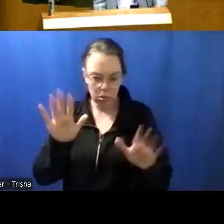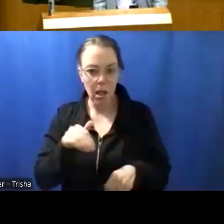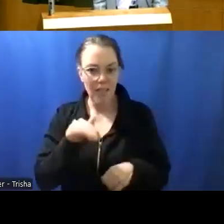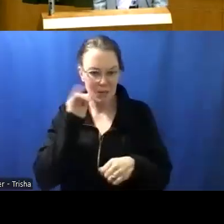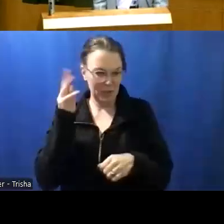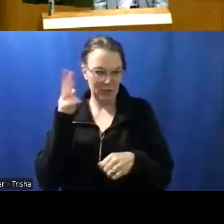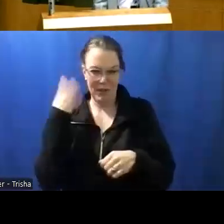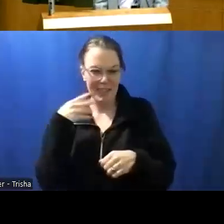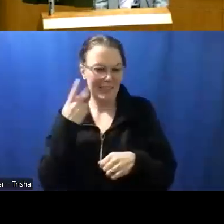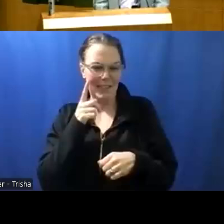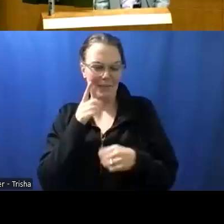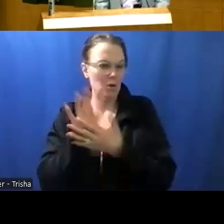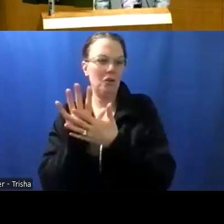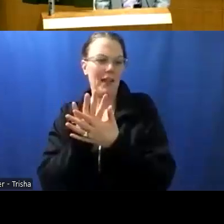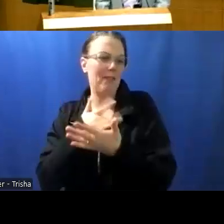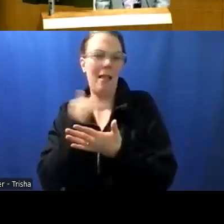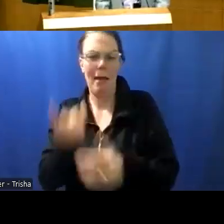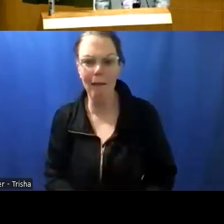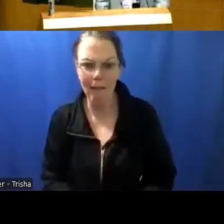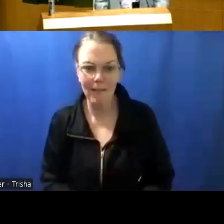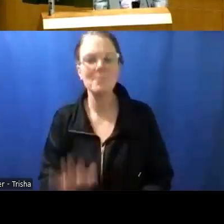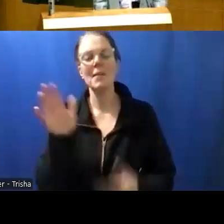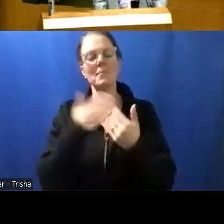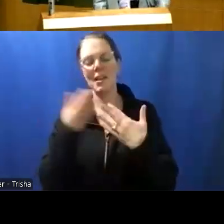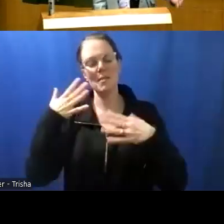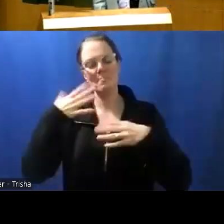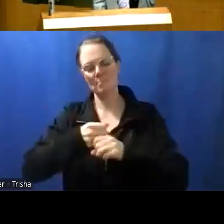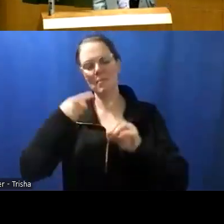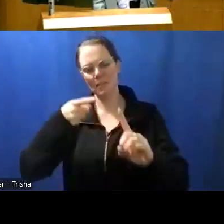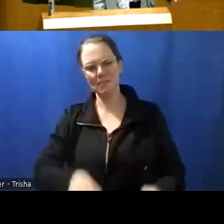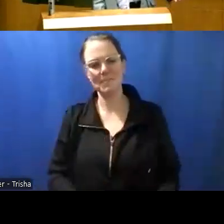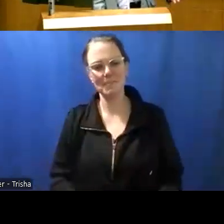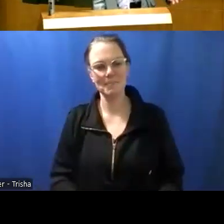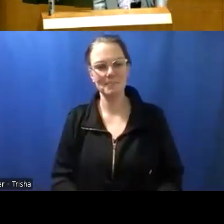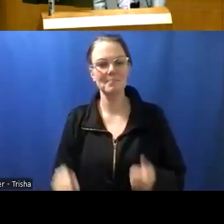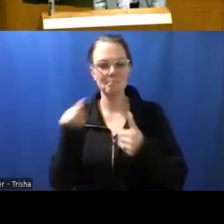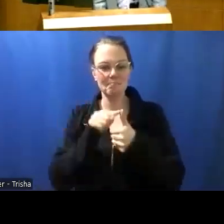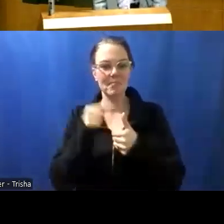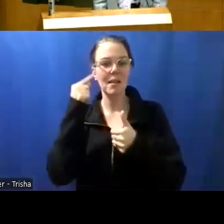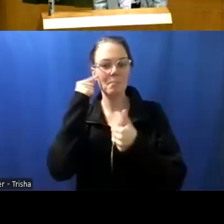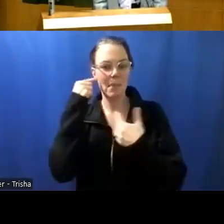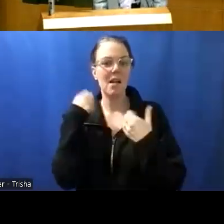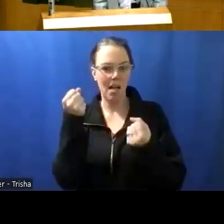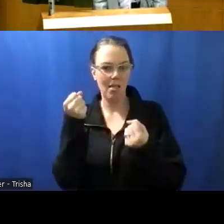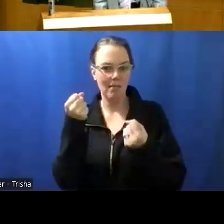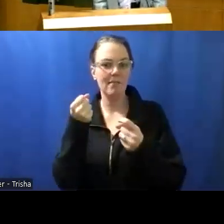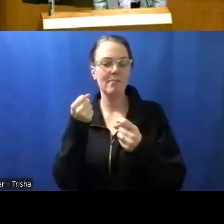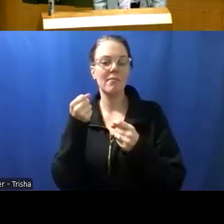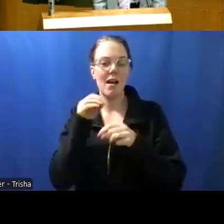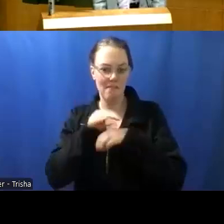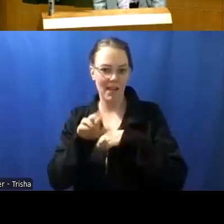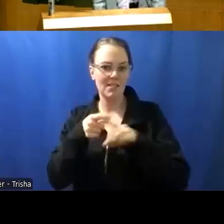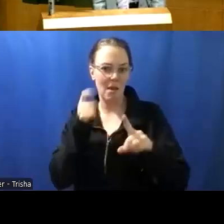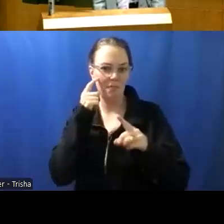crazy surrealistic movie. So to summarize, there are effects on mental health of vision loss.